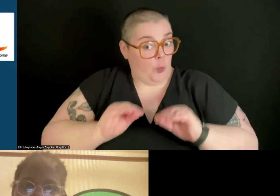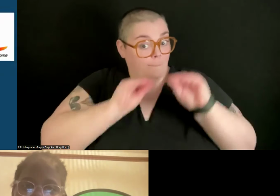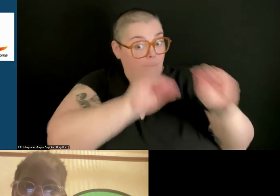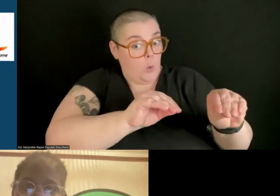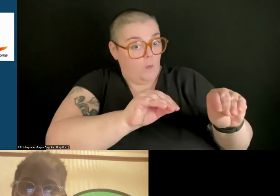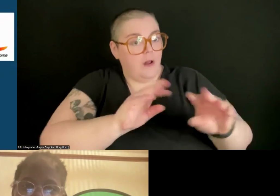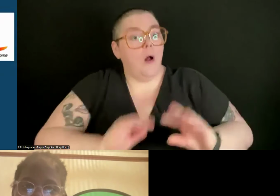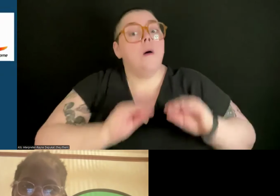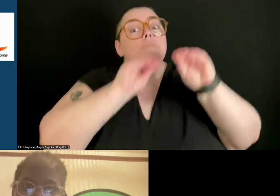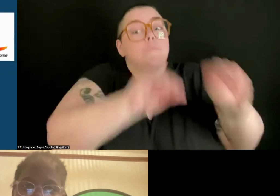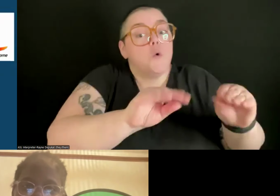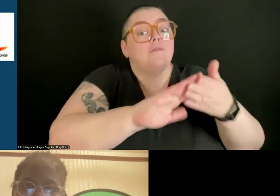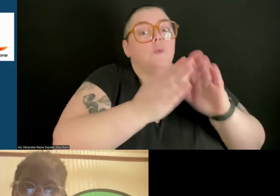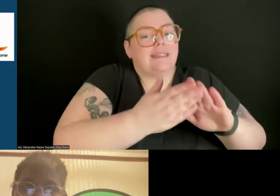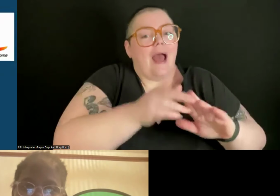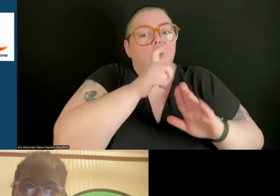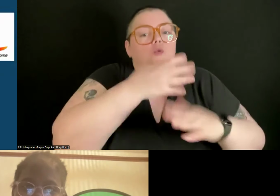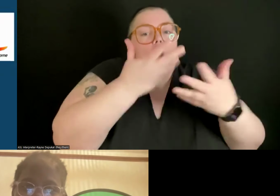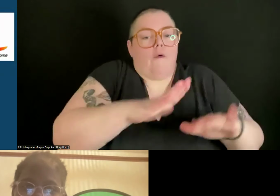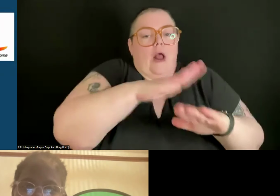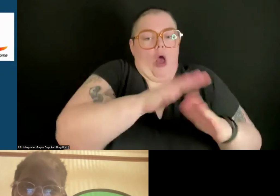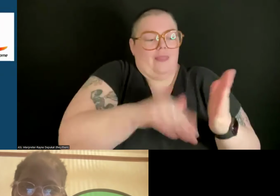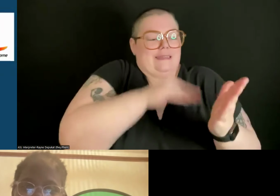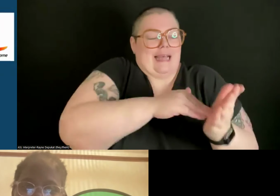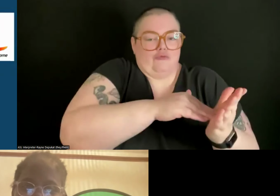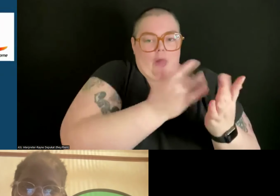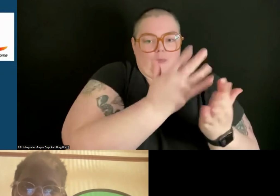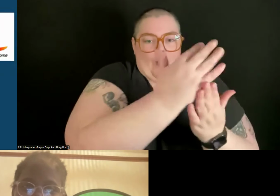move to a town on the centralized waiting list.